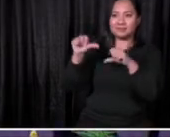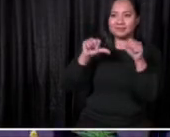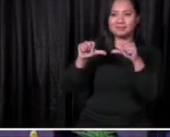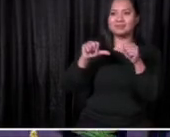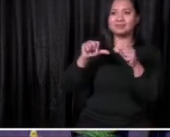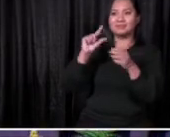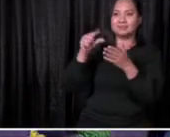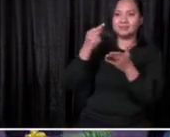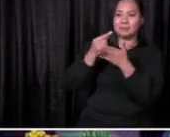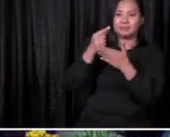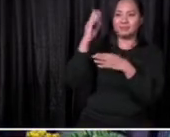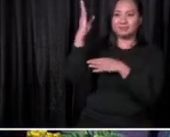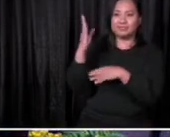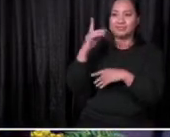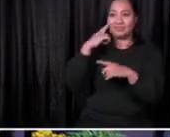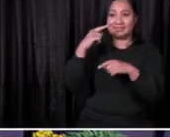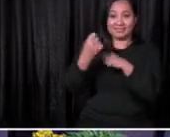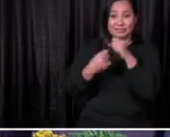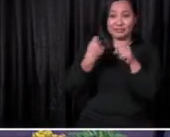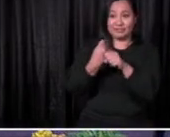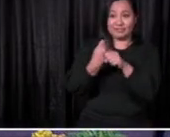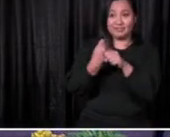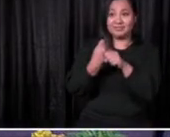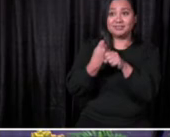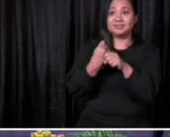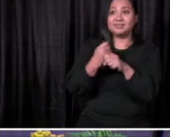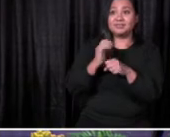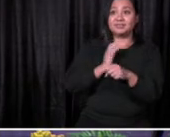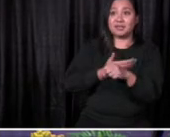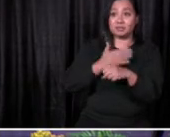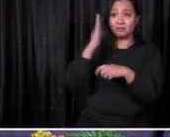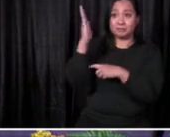speaker for this year. Our speaker is...